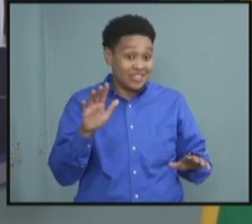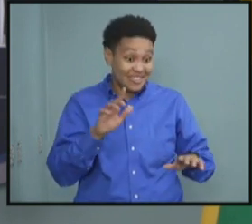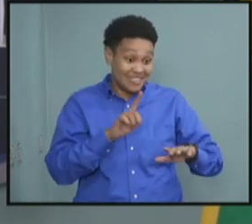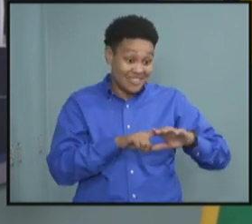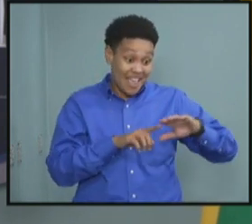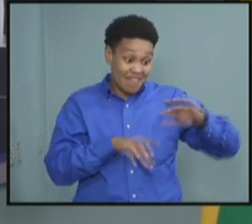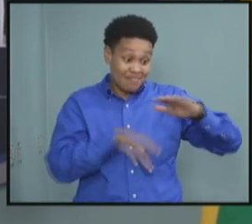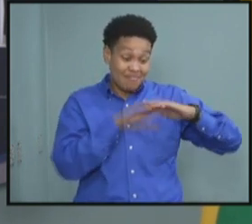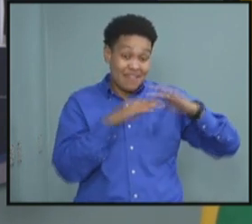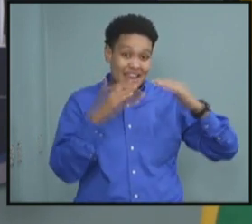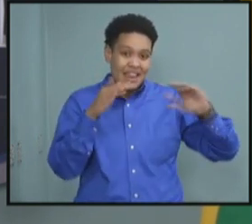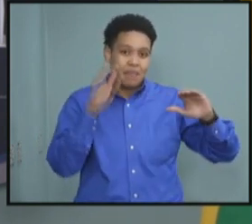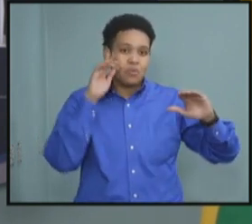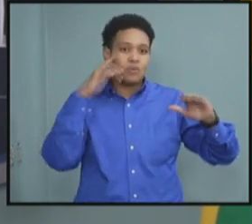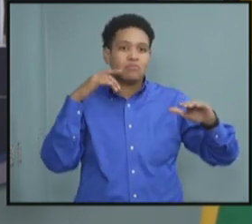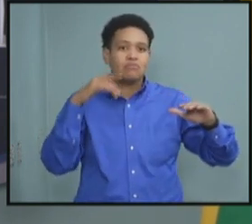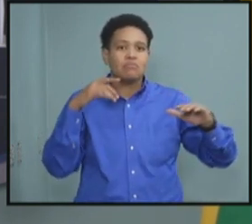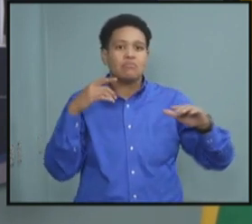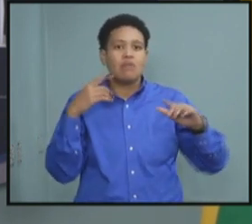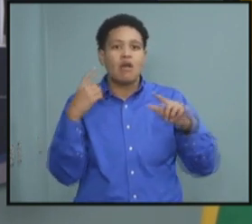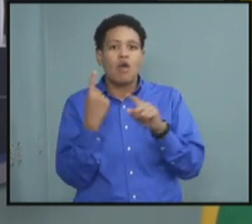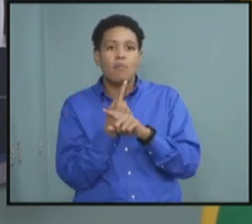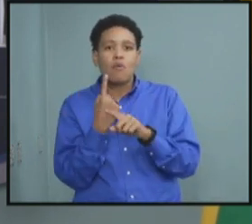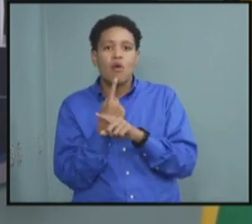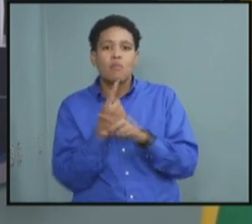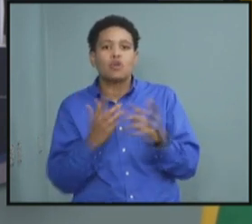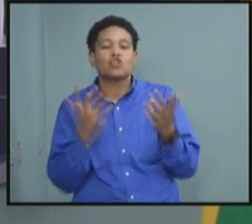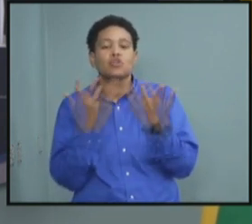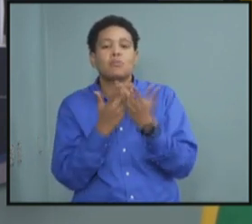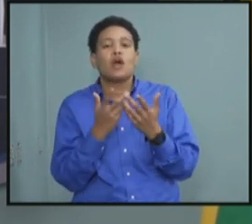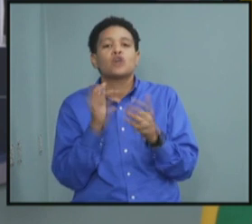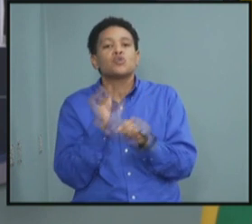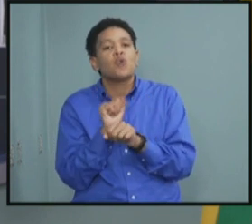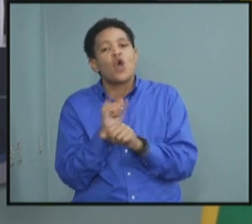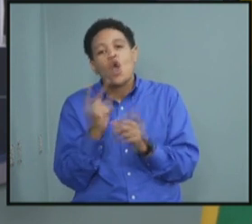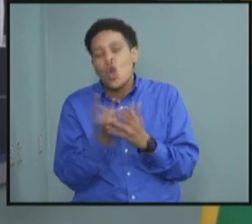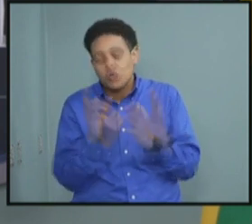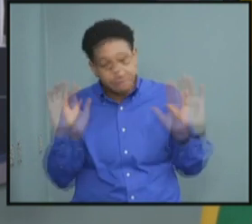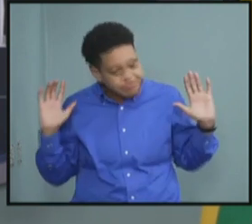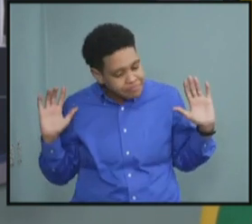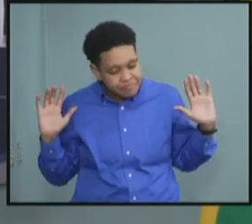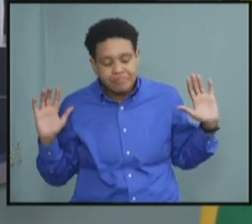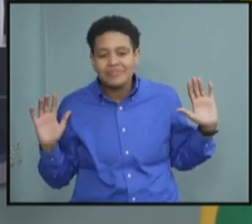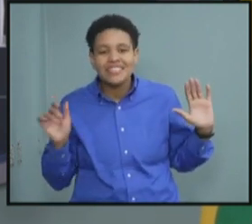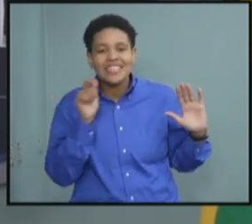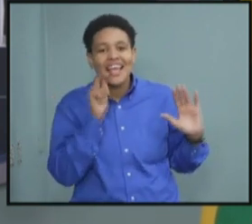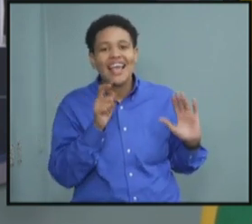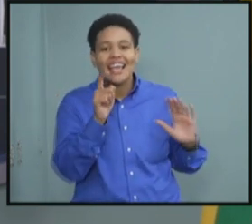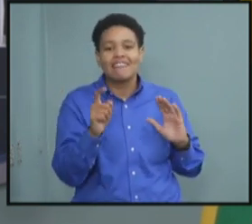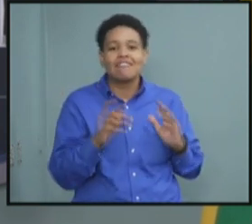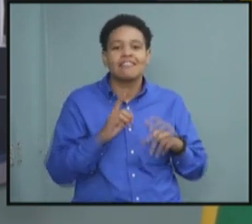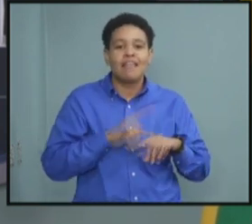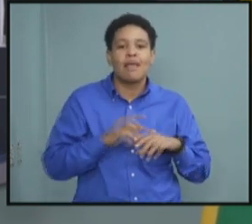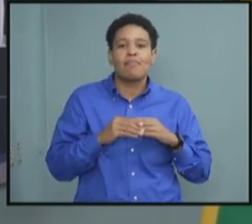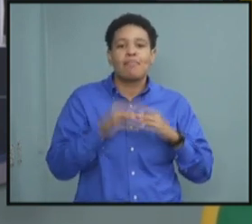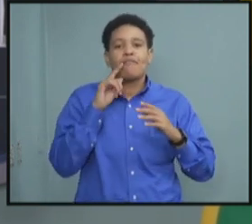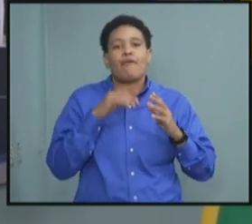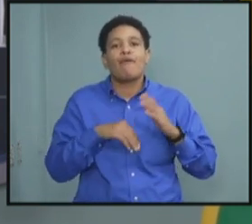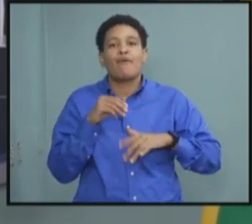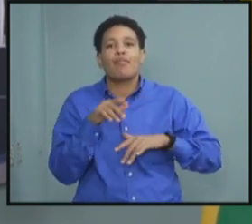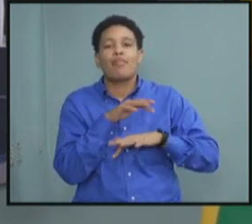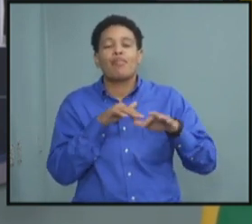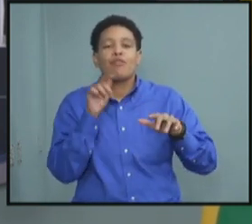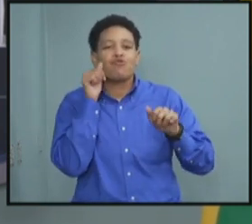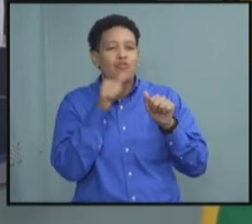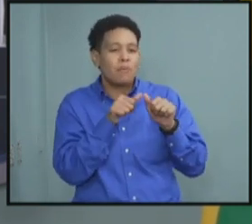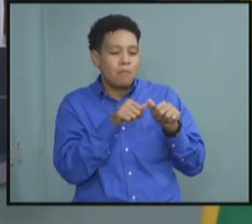curfew orders will be appropriate to work hours, normal work hours. Remember that there are categories